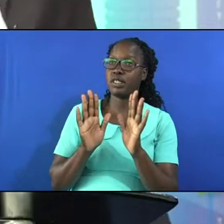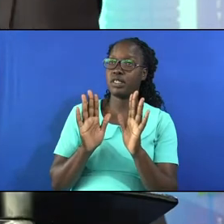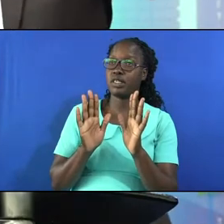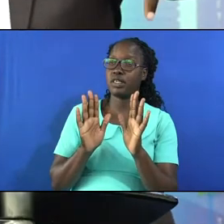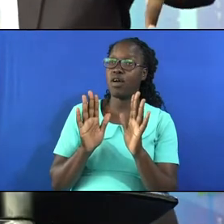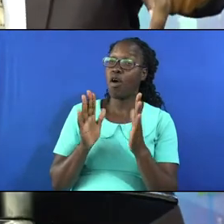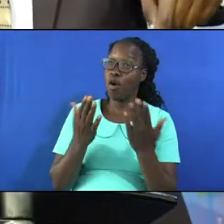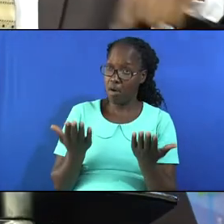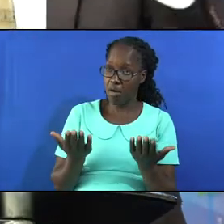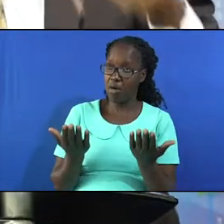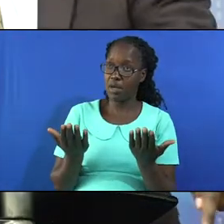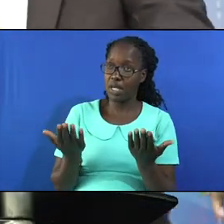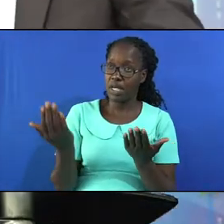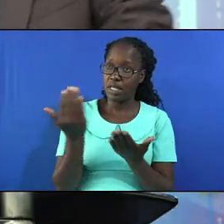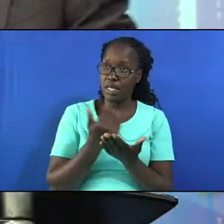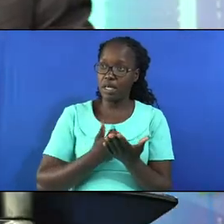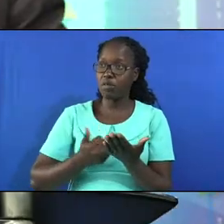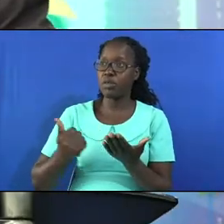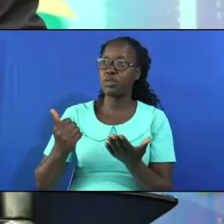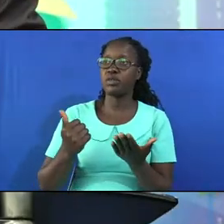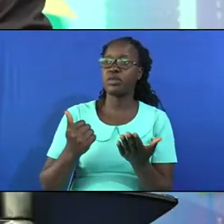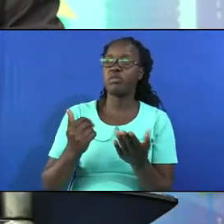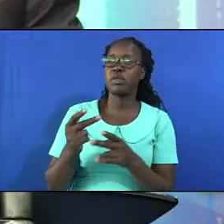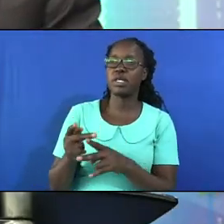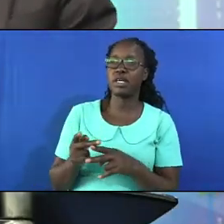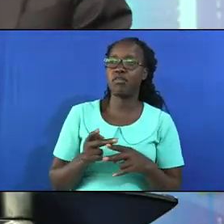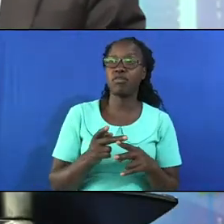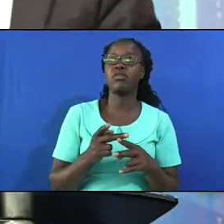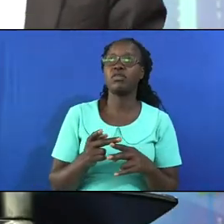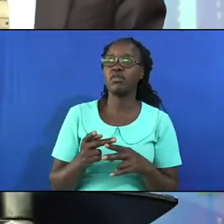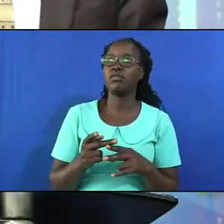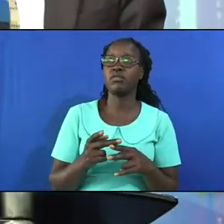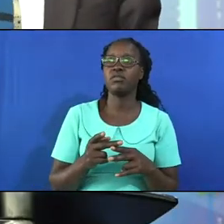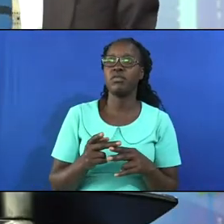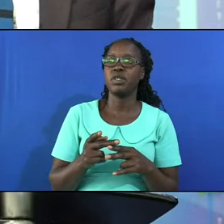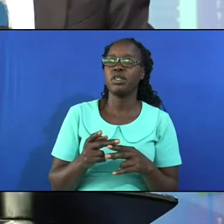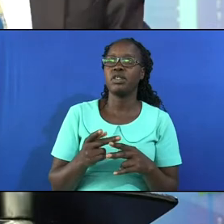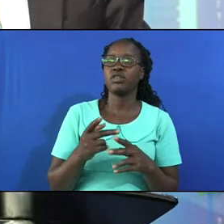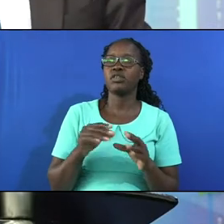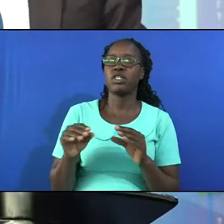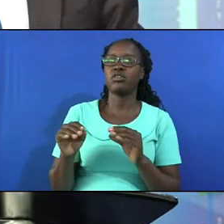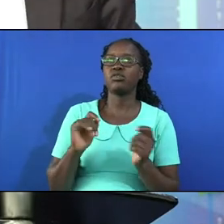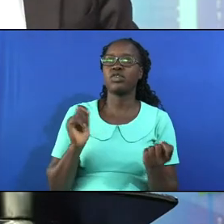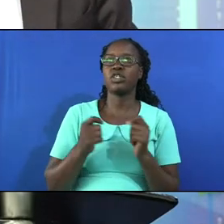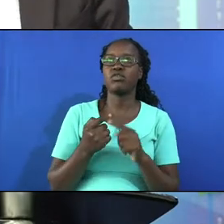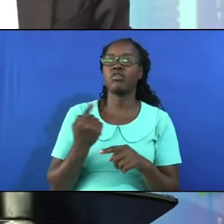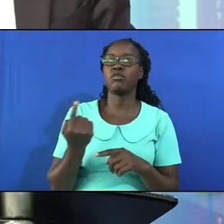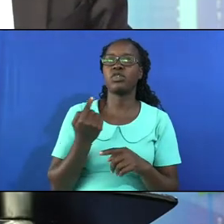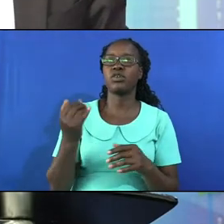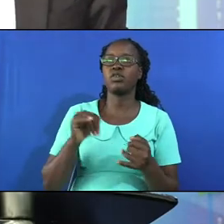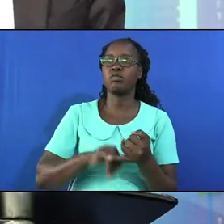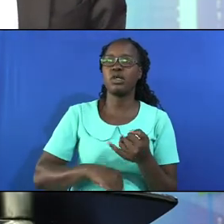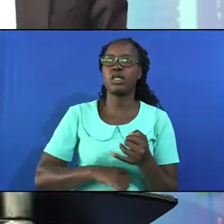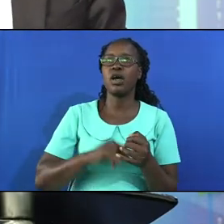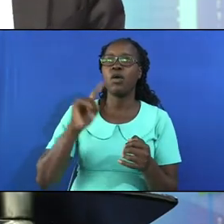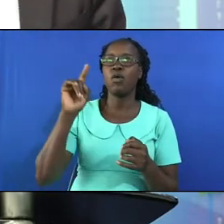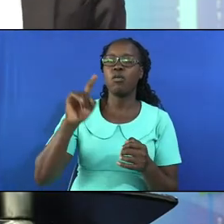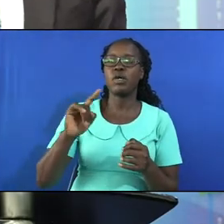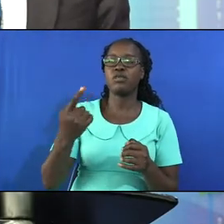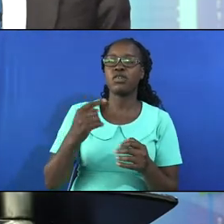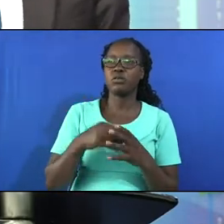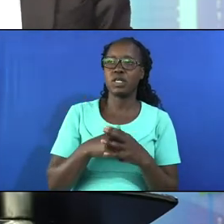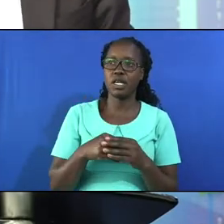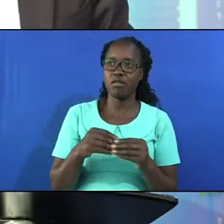they abuse you. Be careful about being desperate. In order to move from single to married, we must first